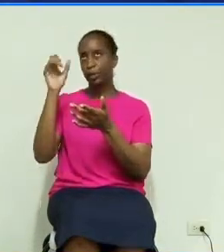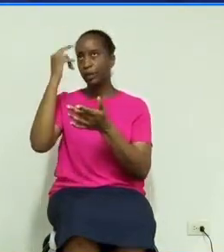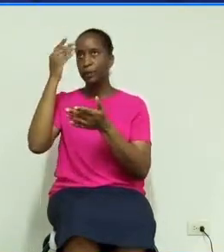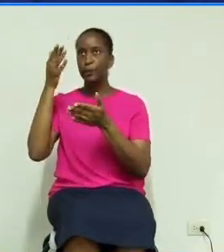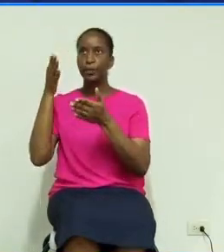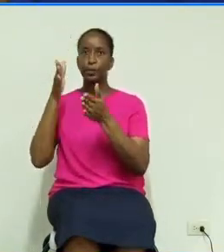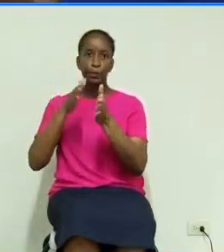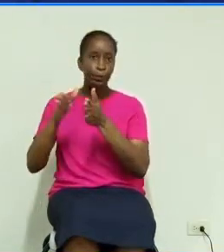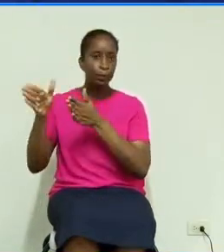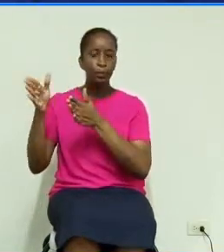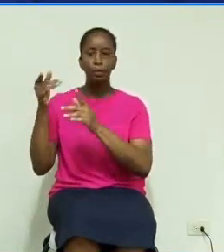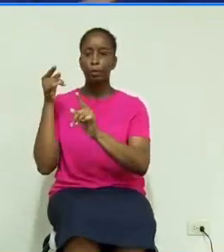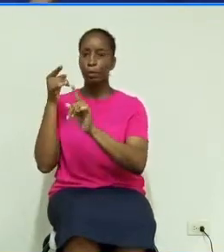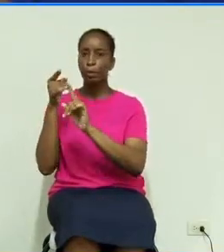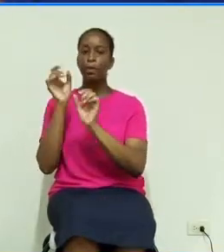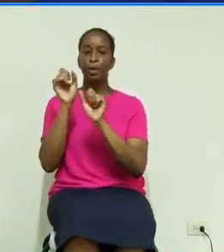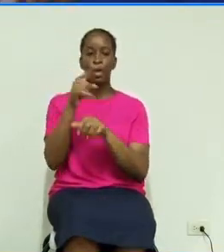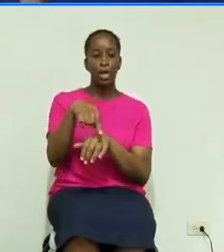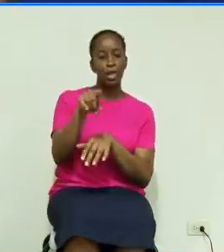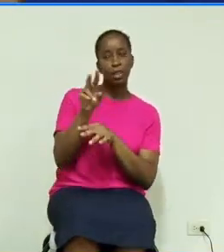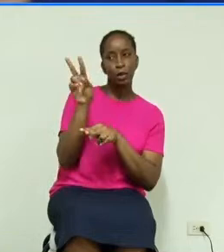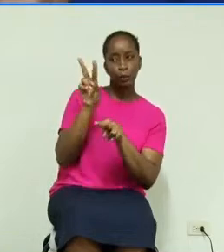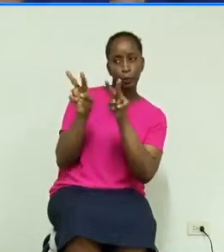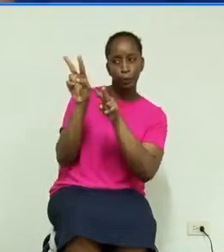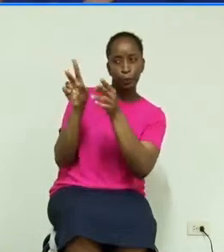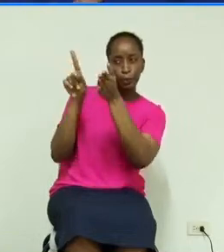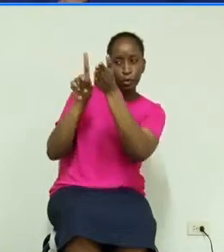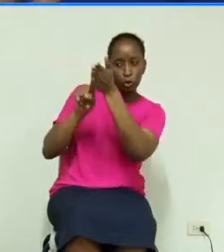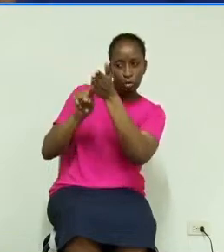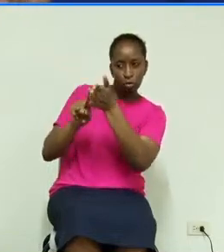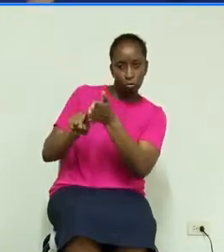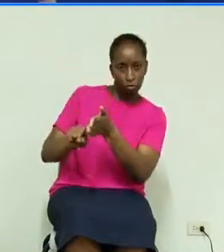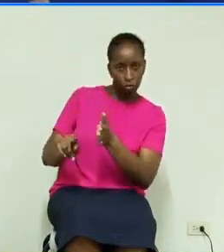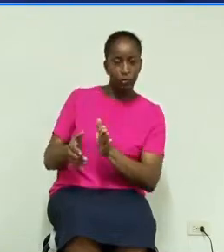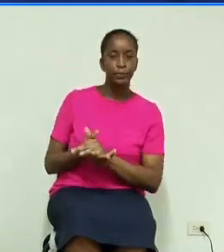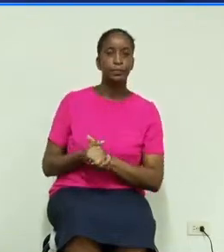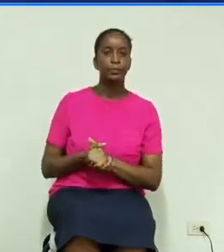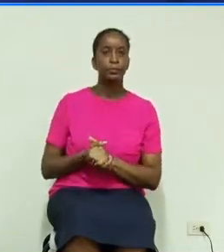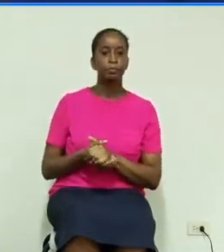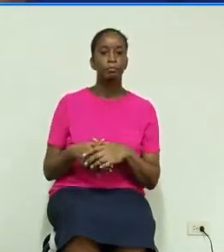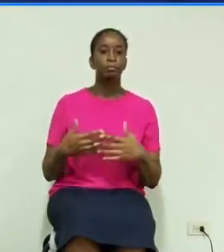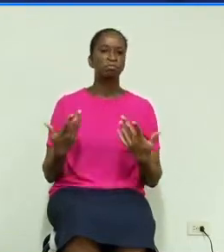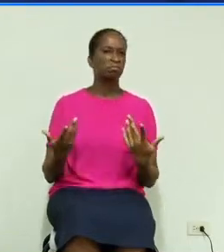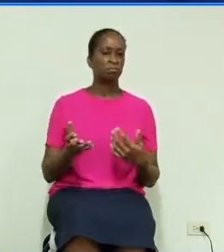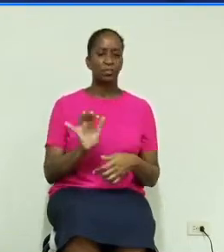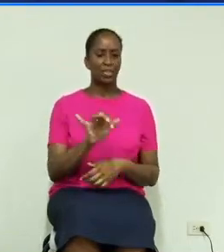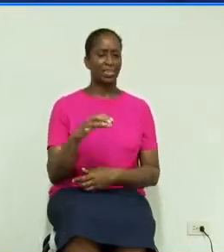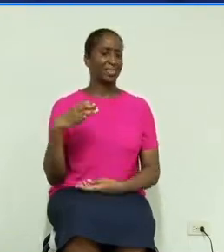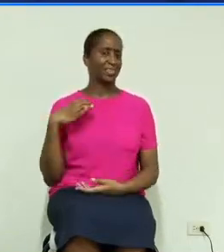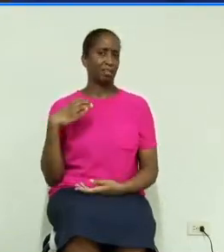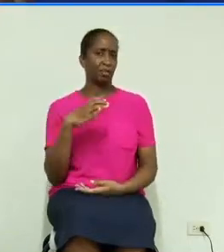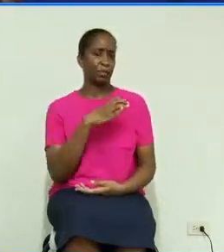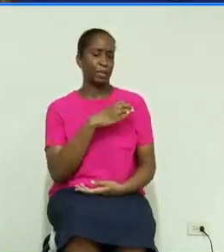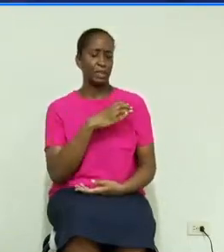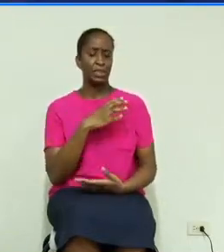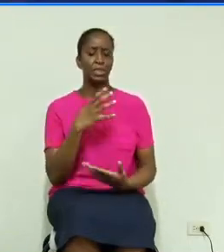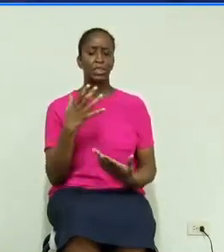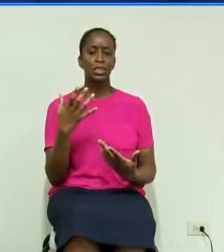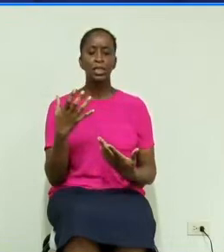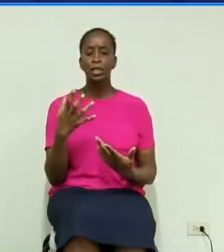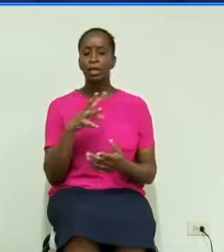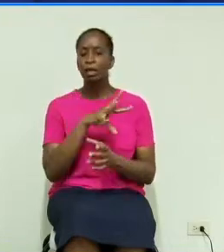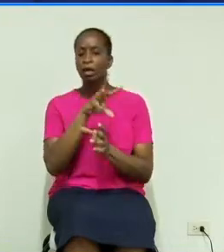legislature. Now, the way in which these committees are constituted is contestable, but this is what happens in different other spaces,